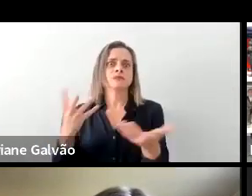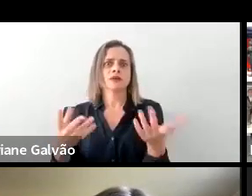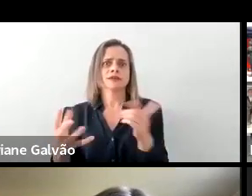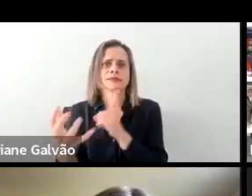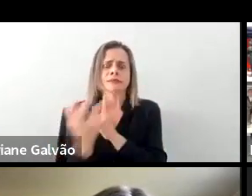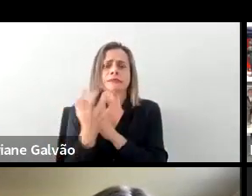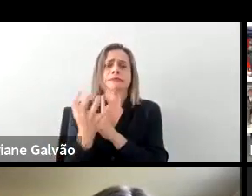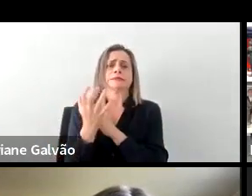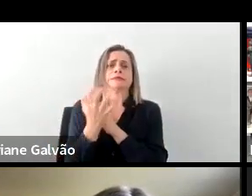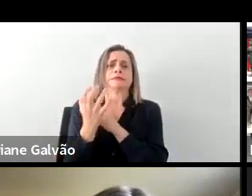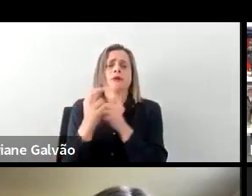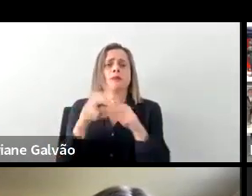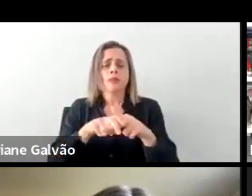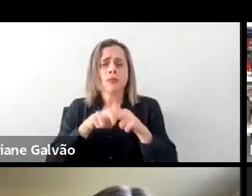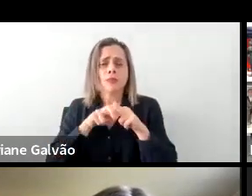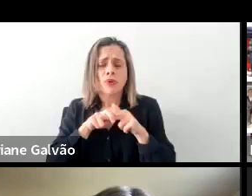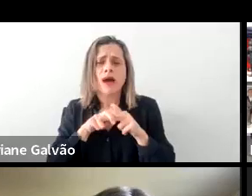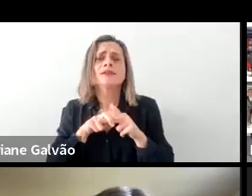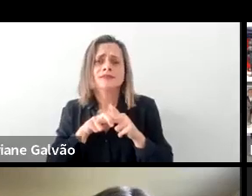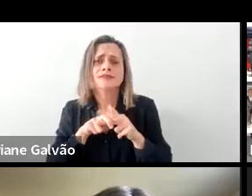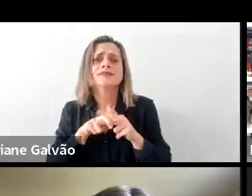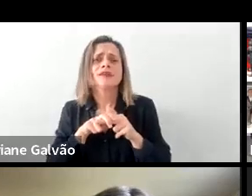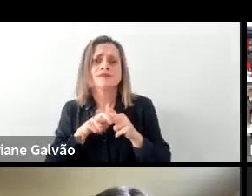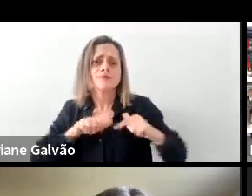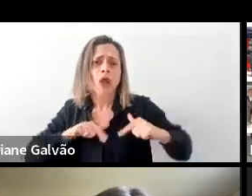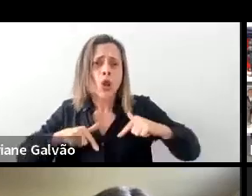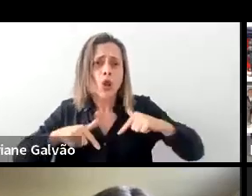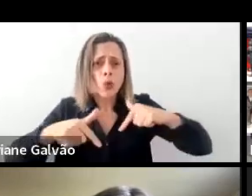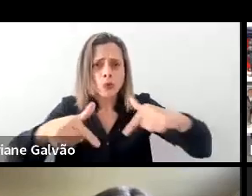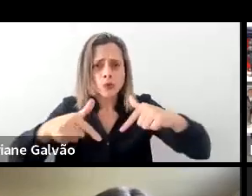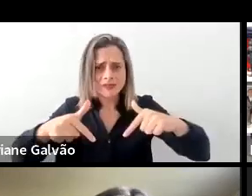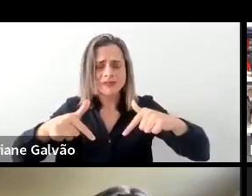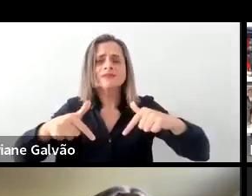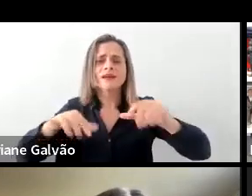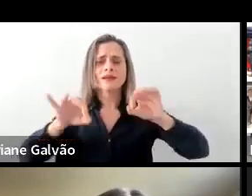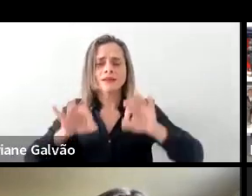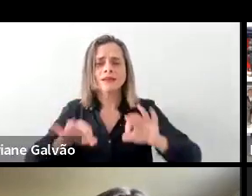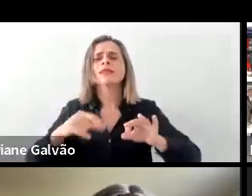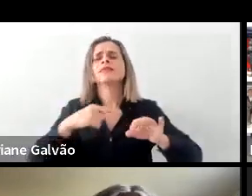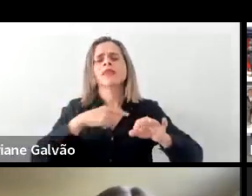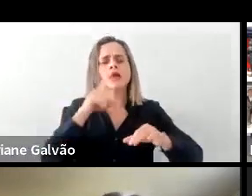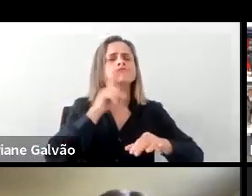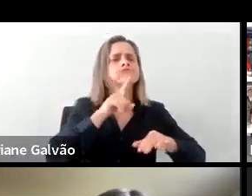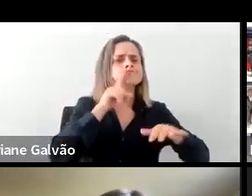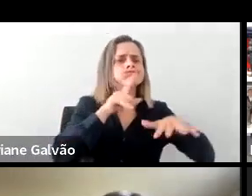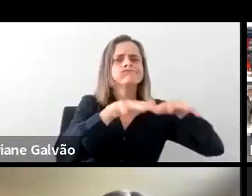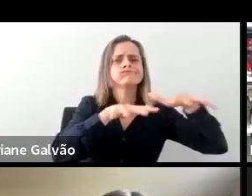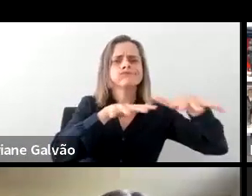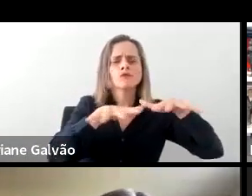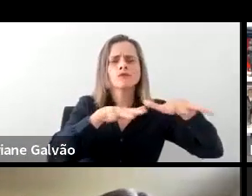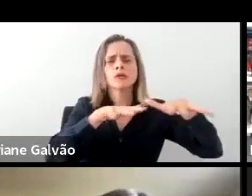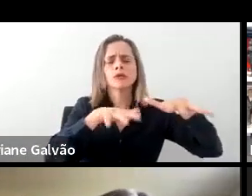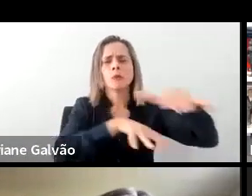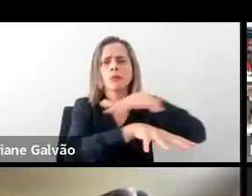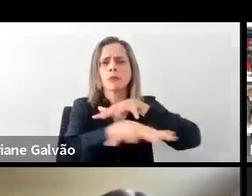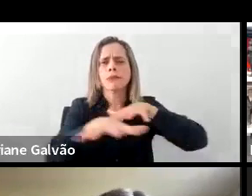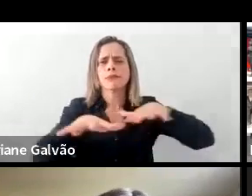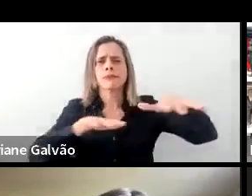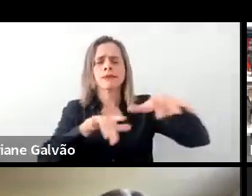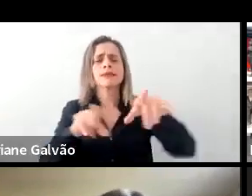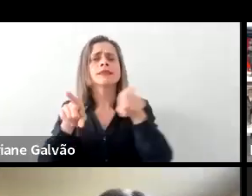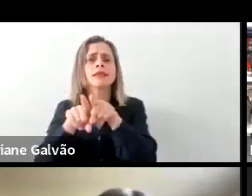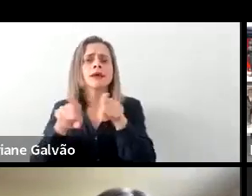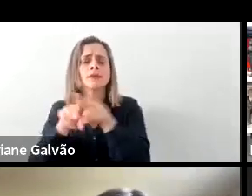There's a big movement now, both in the US and in Europe, in the UK, to unionize the big tech